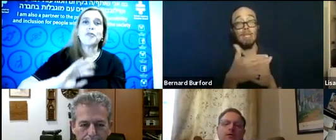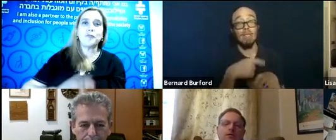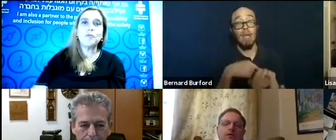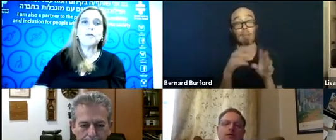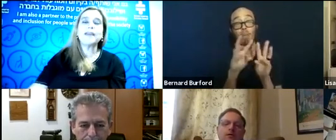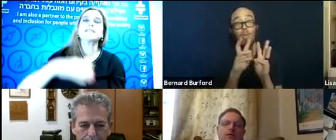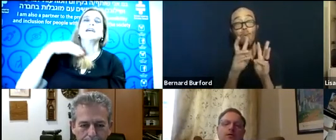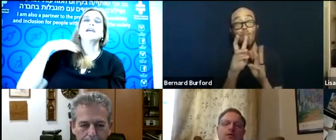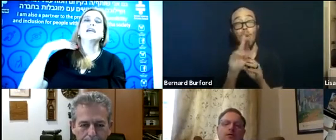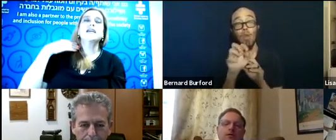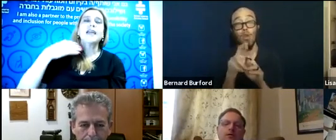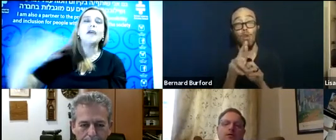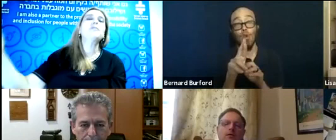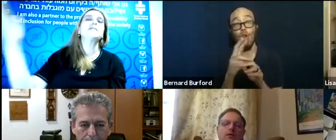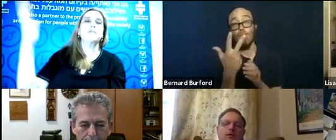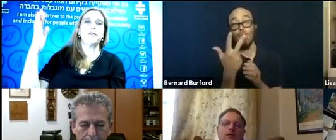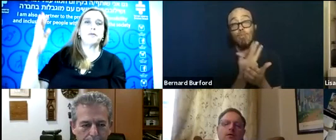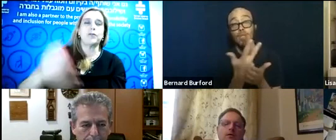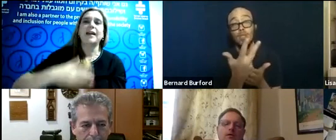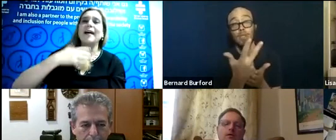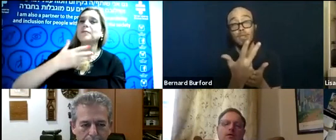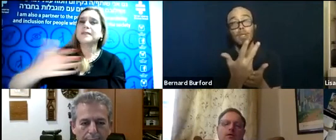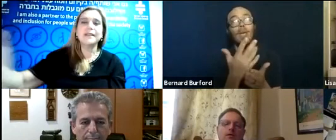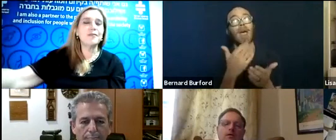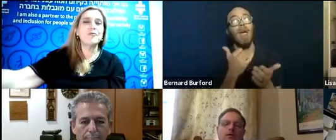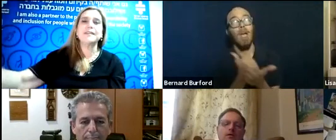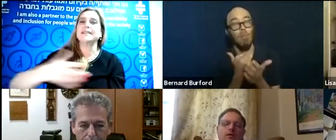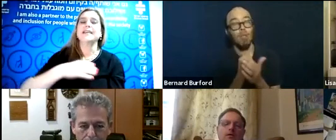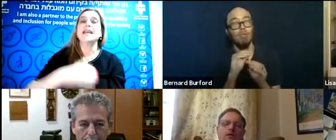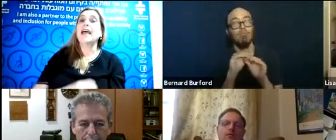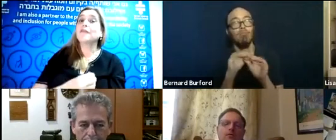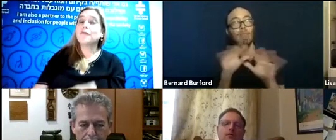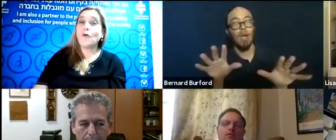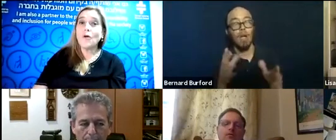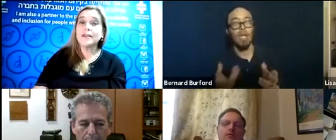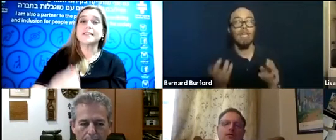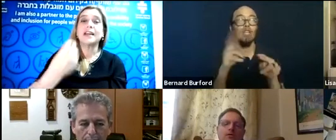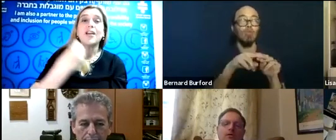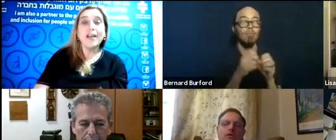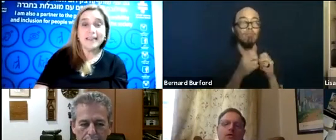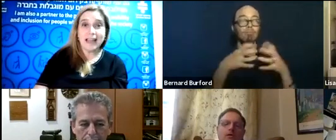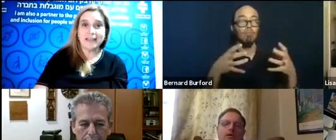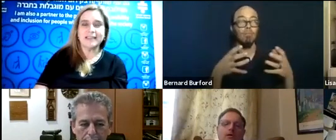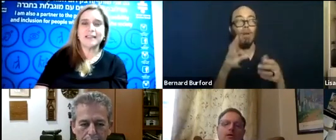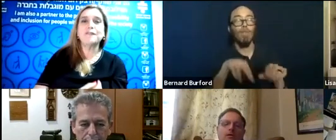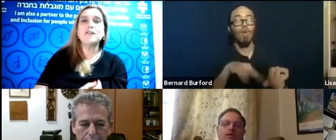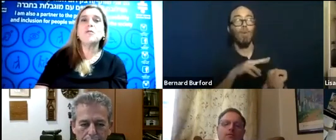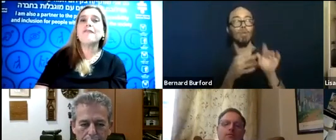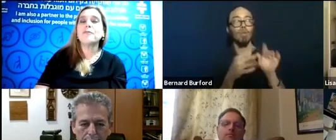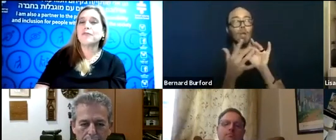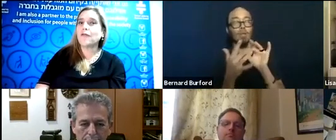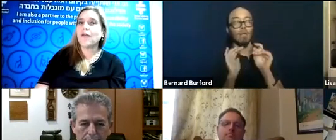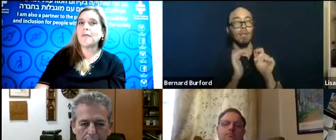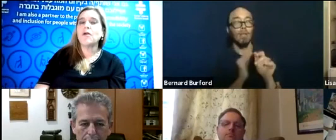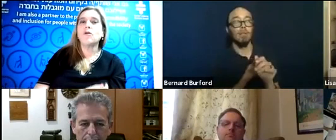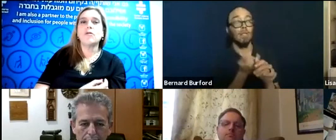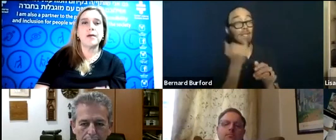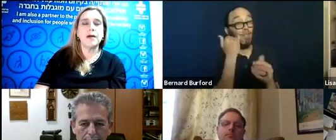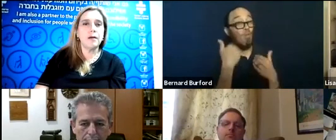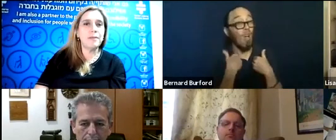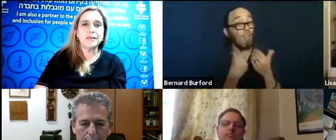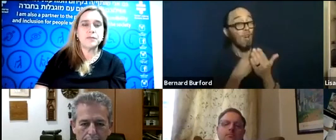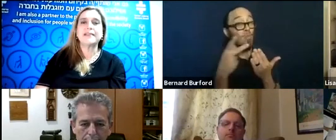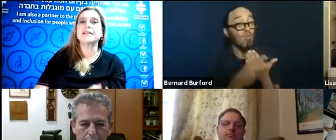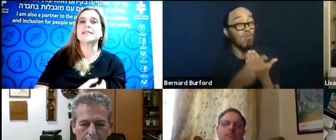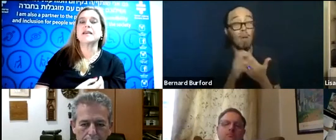about 3 weeks, help us spread the word, help us increase it. And of course, contact us. If you have a program or